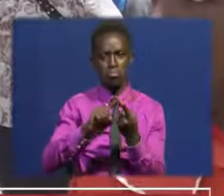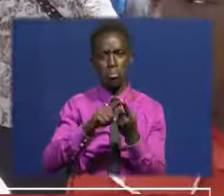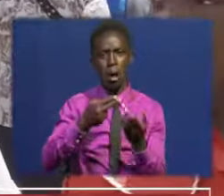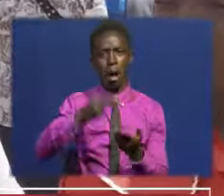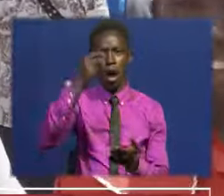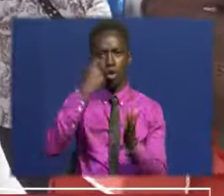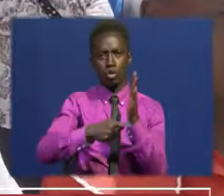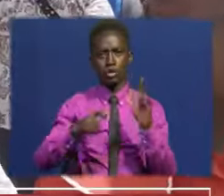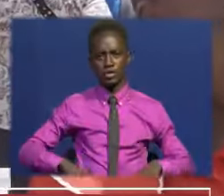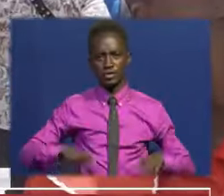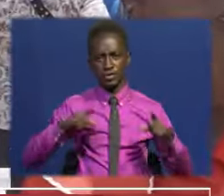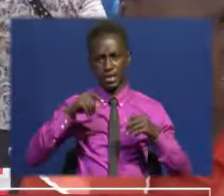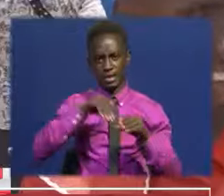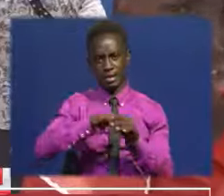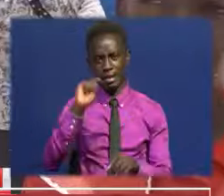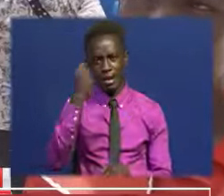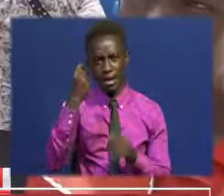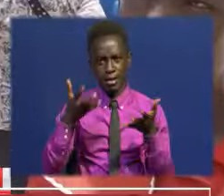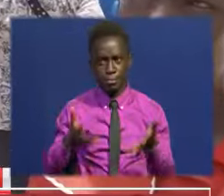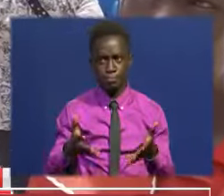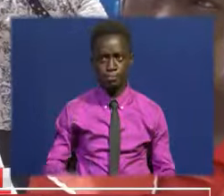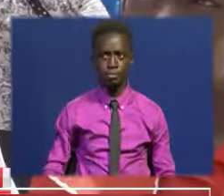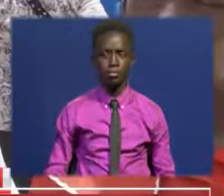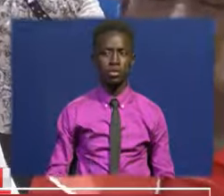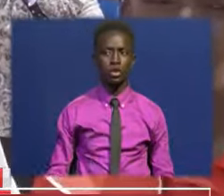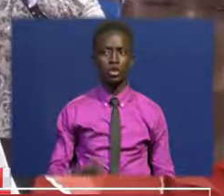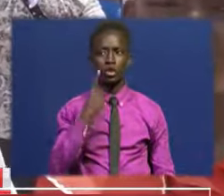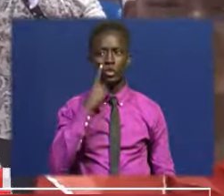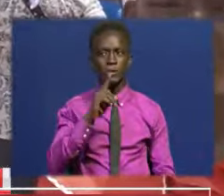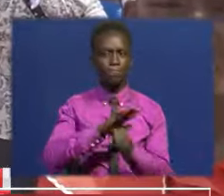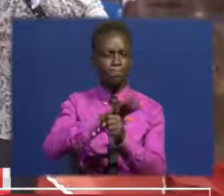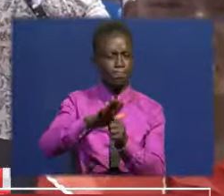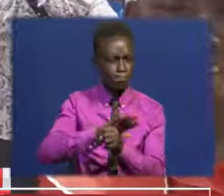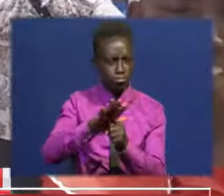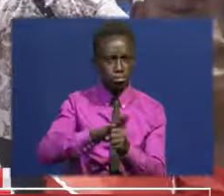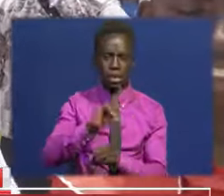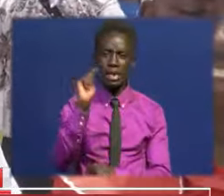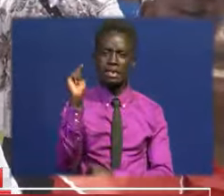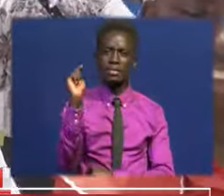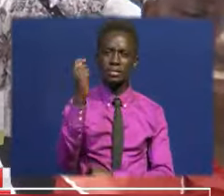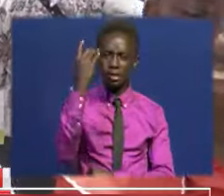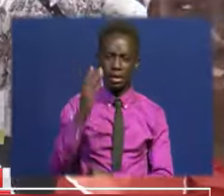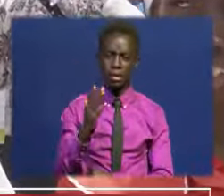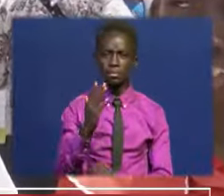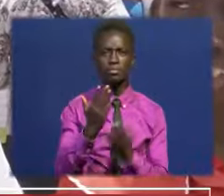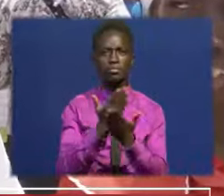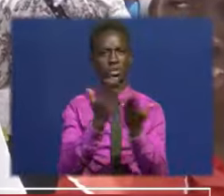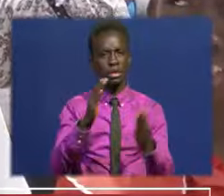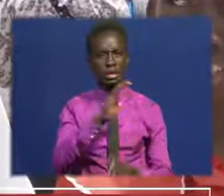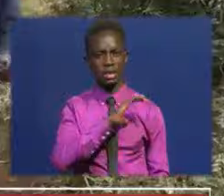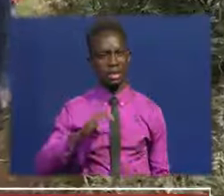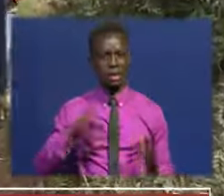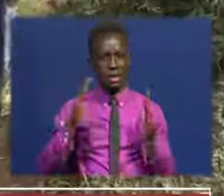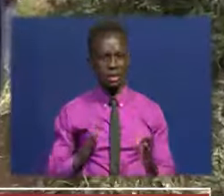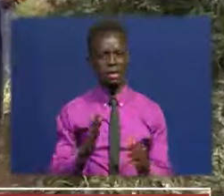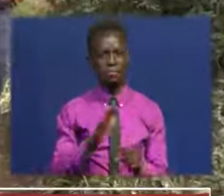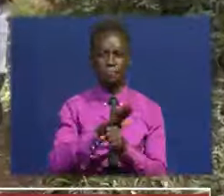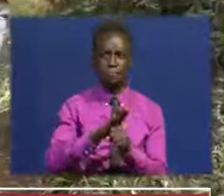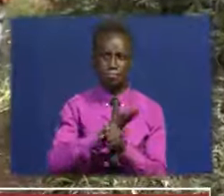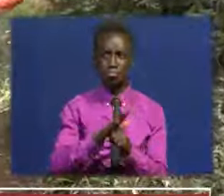40 days was very interesting. So many Christians were able to discern